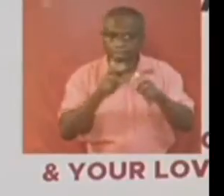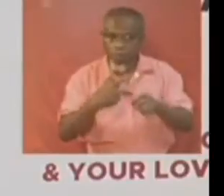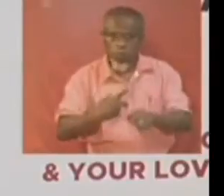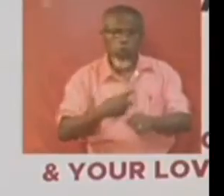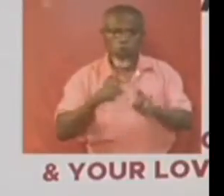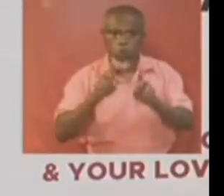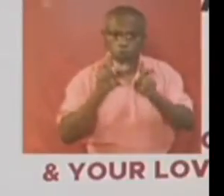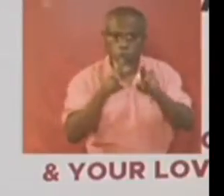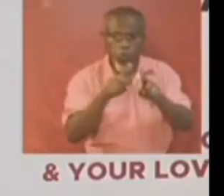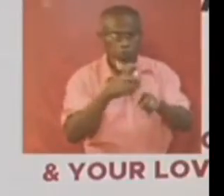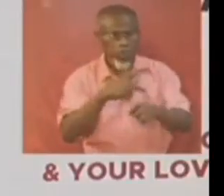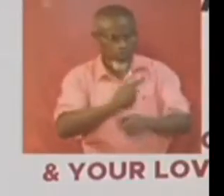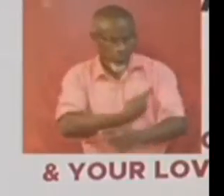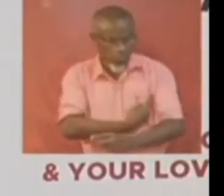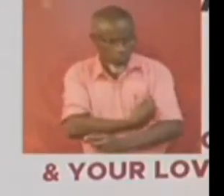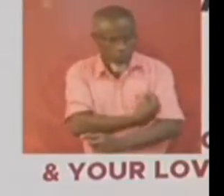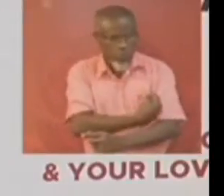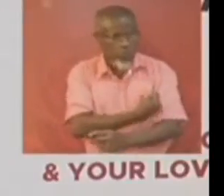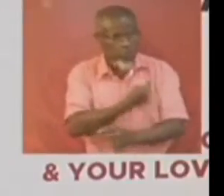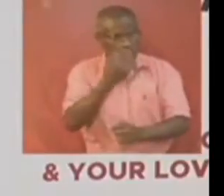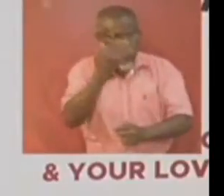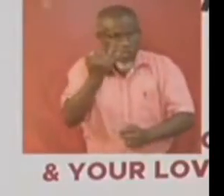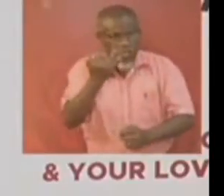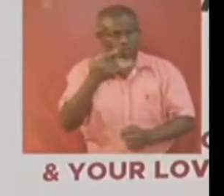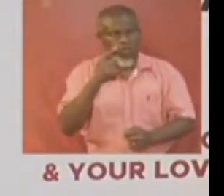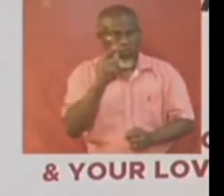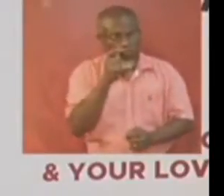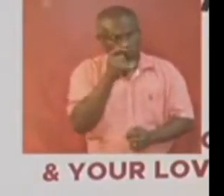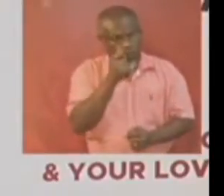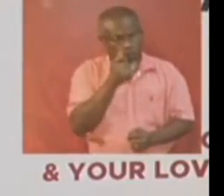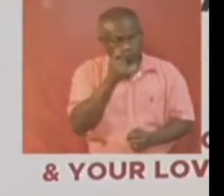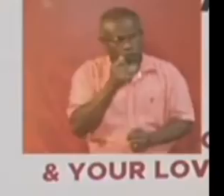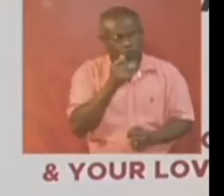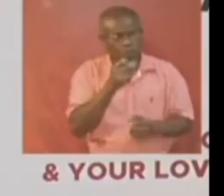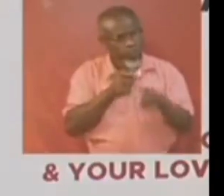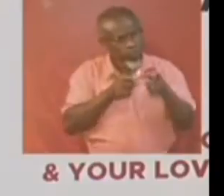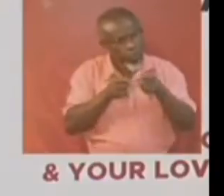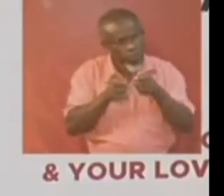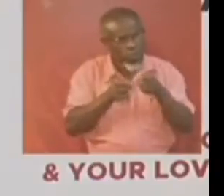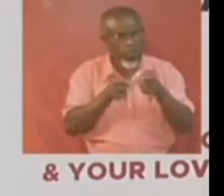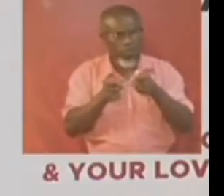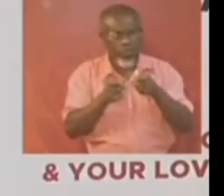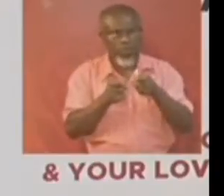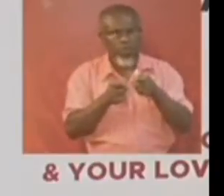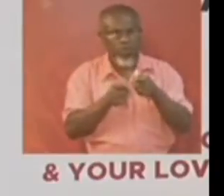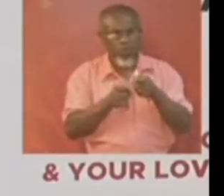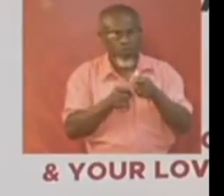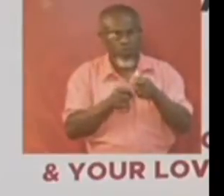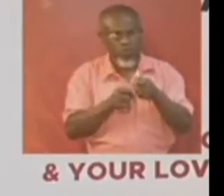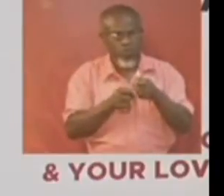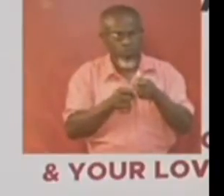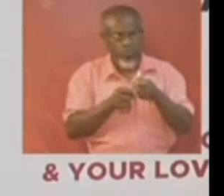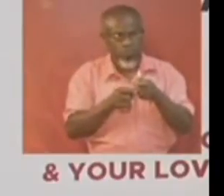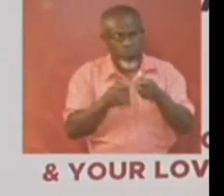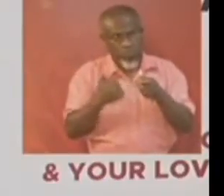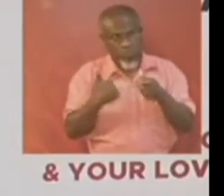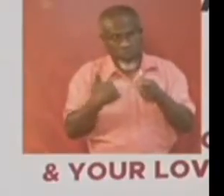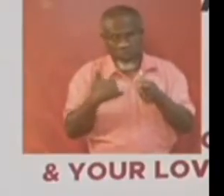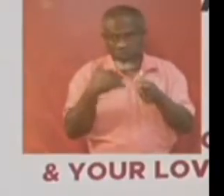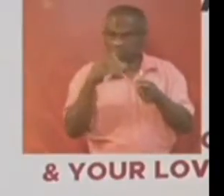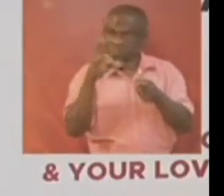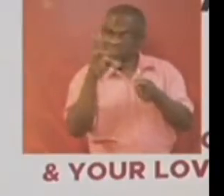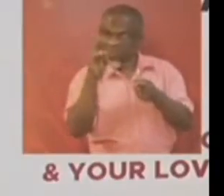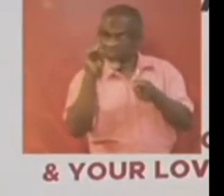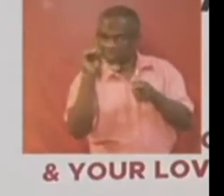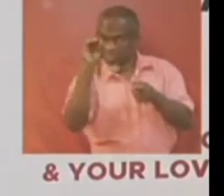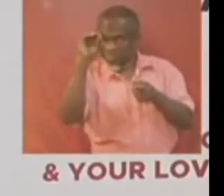the influenza virus. At present, the Ministry of Health has distributed 70,000 on average vaccines,